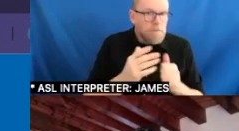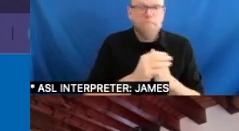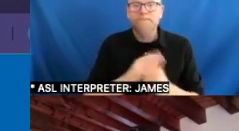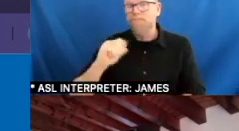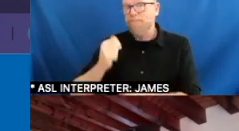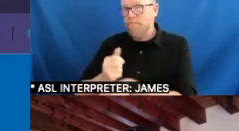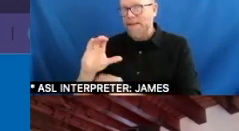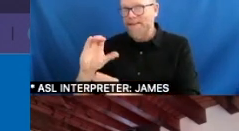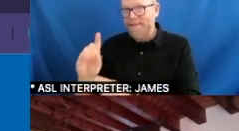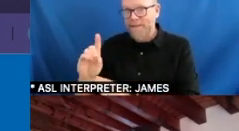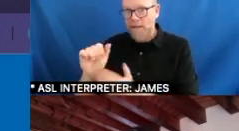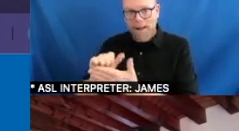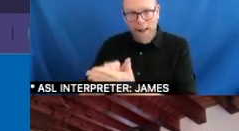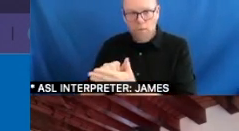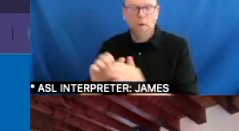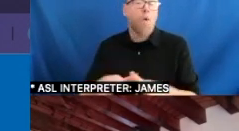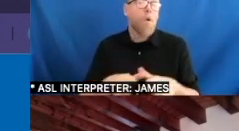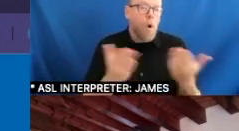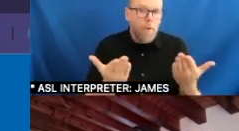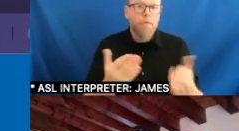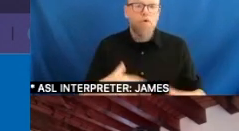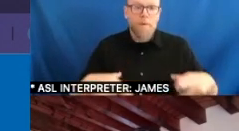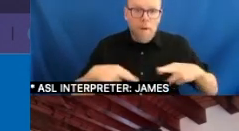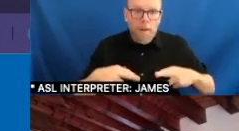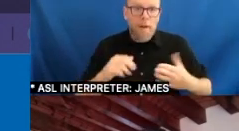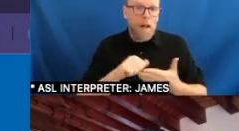CD account, or opening up a retirement account.